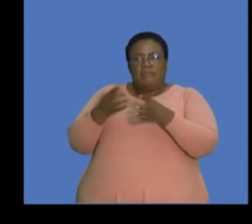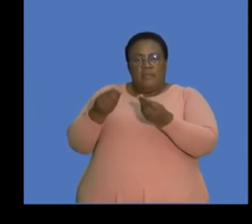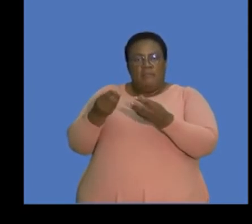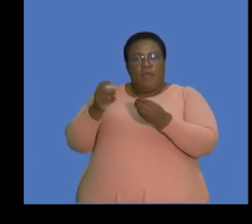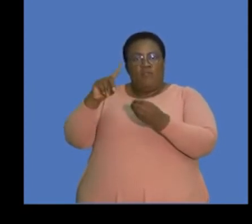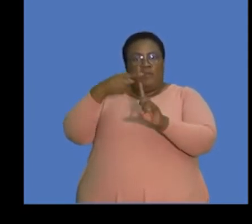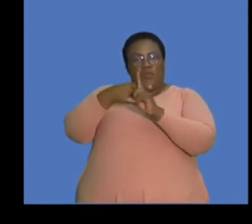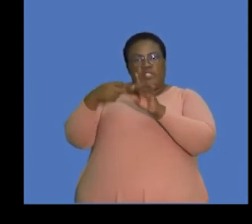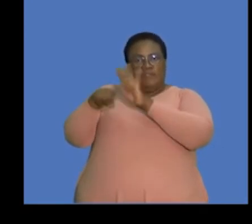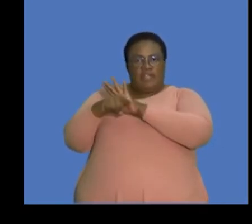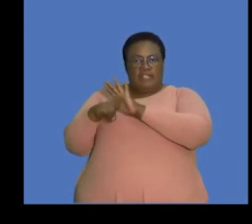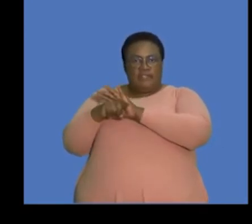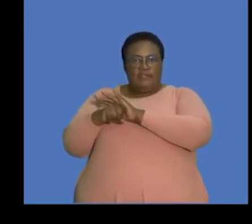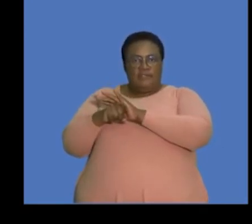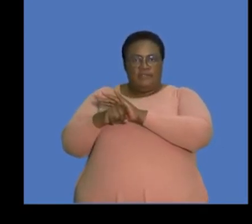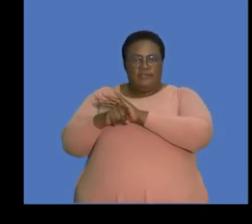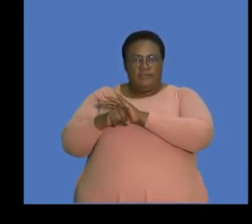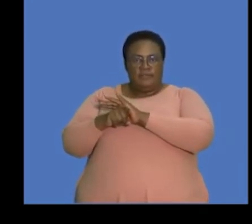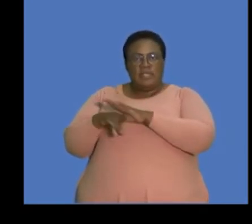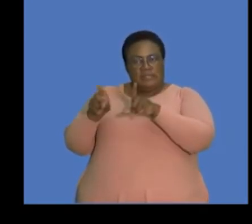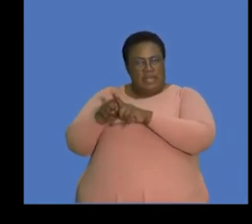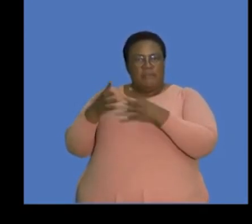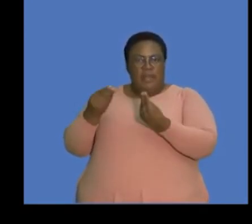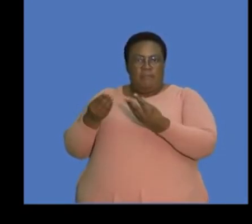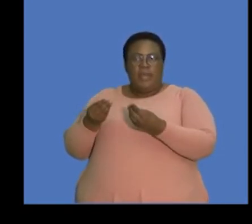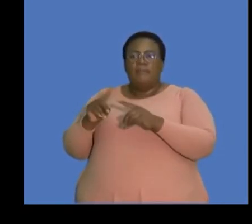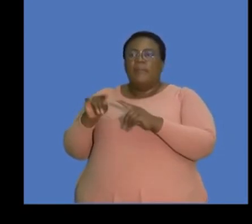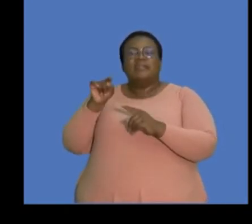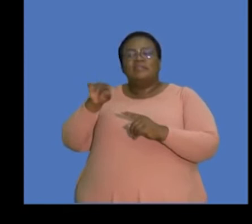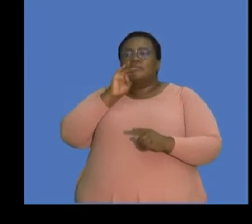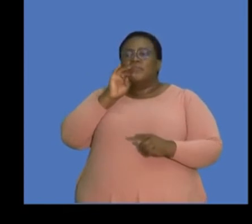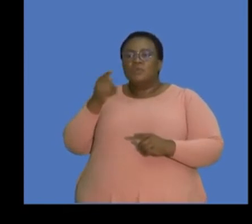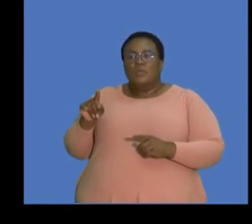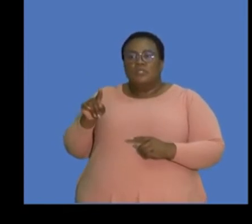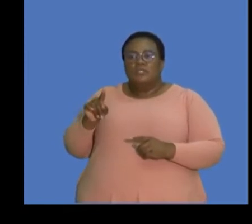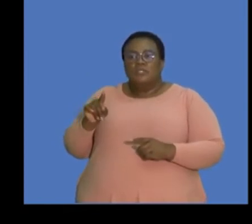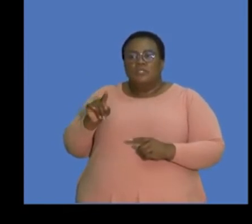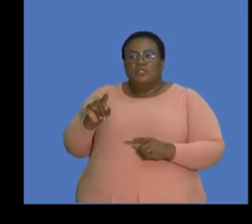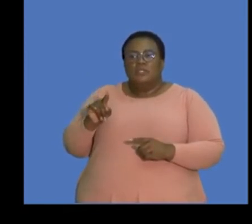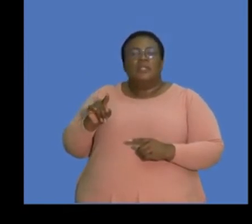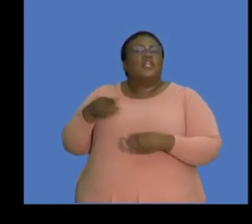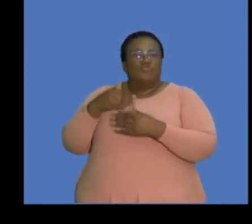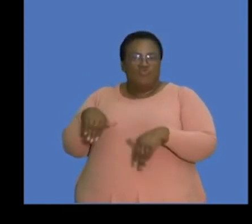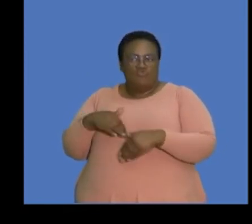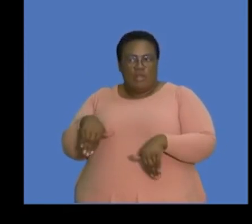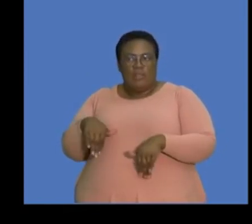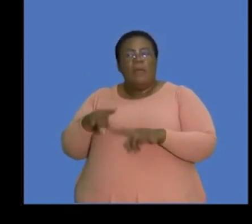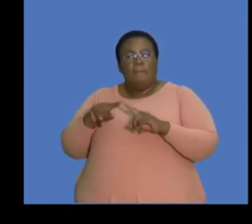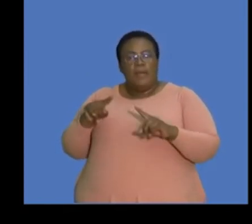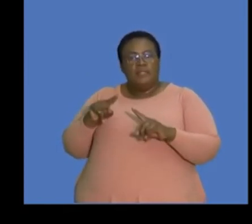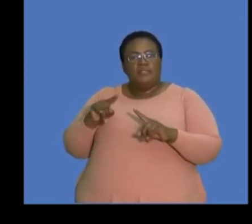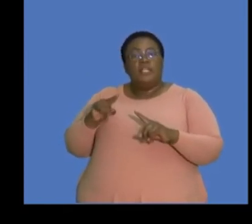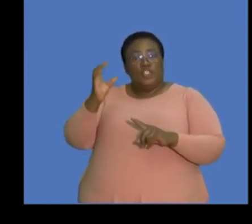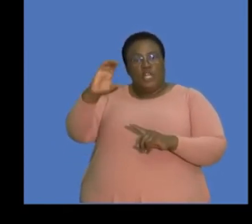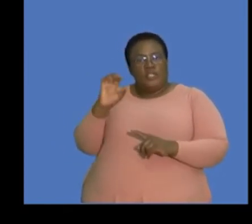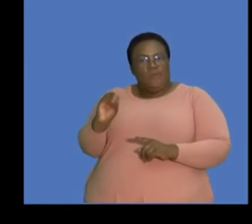of positive charges as the negative charges. But what does this tell us? It tells us that it's neutral, but there are charges as